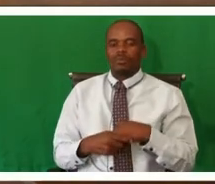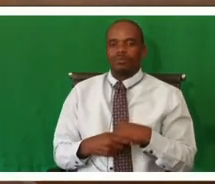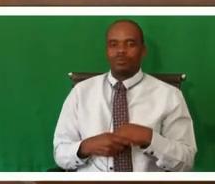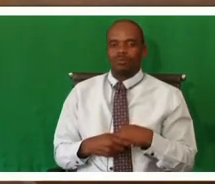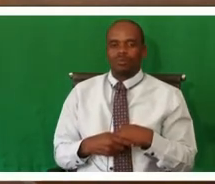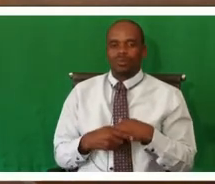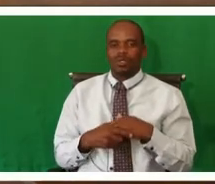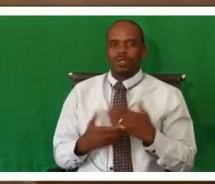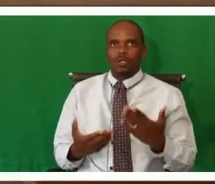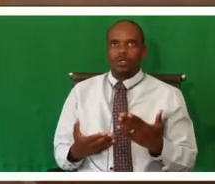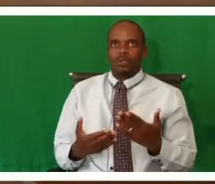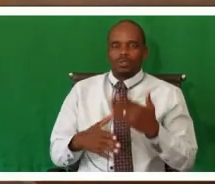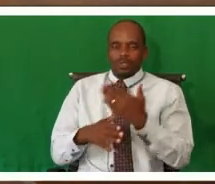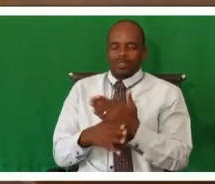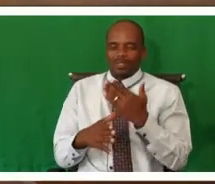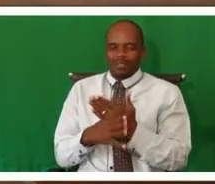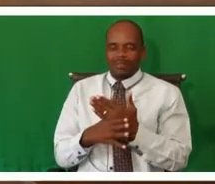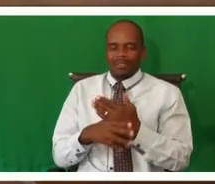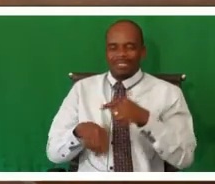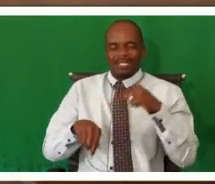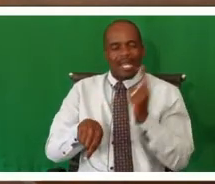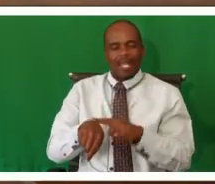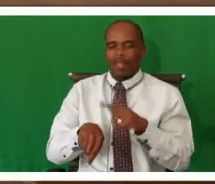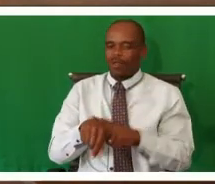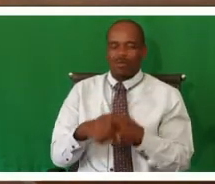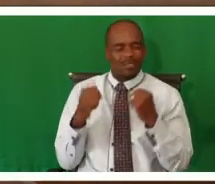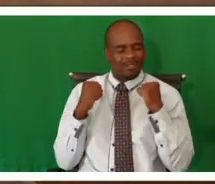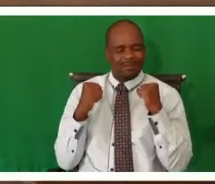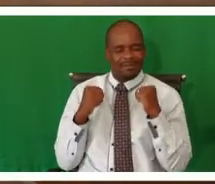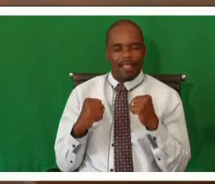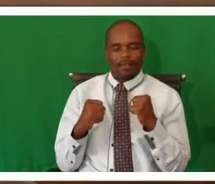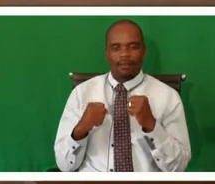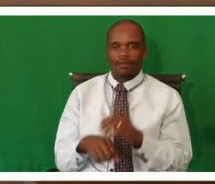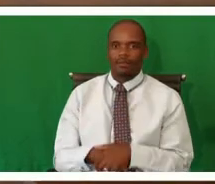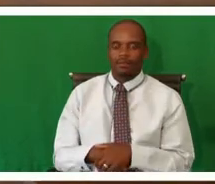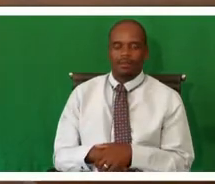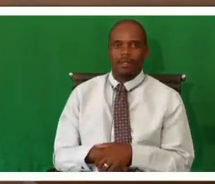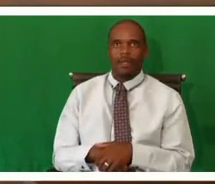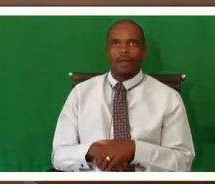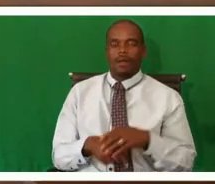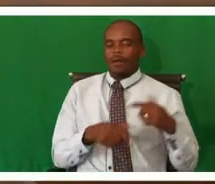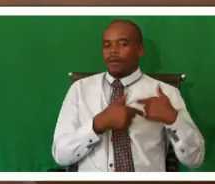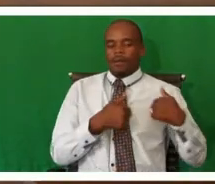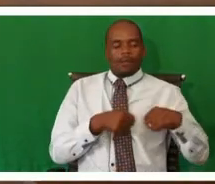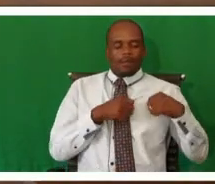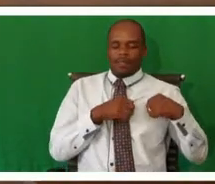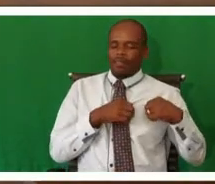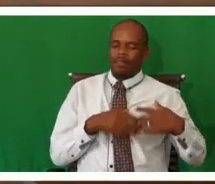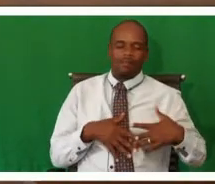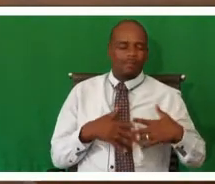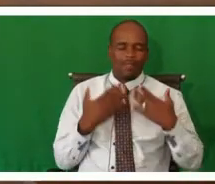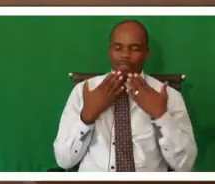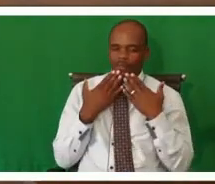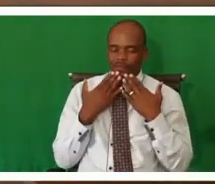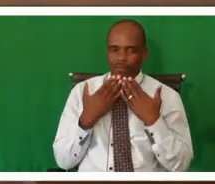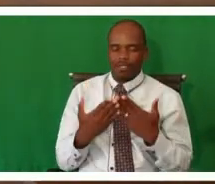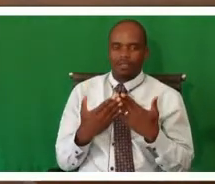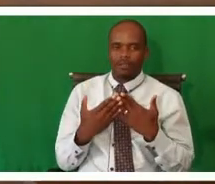afloat during these difficult times. My heartfelt thanks to